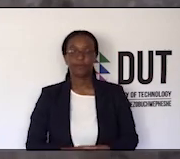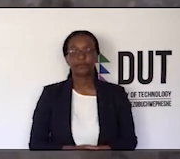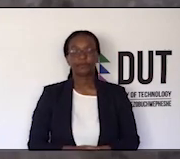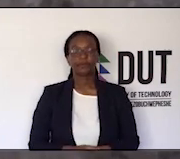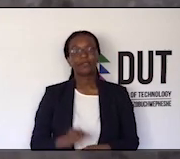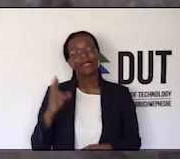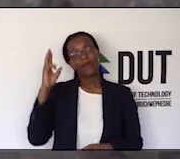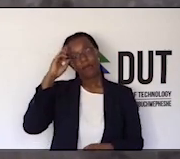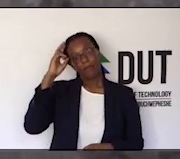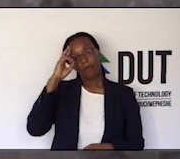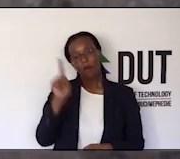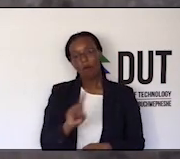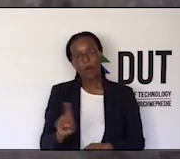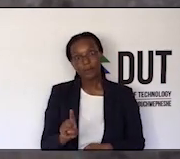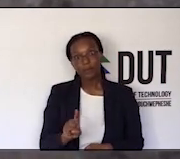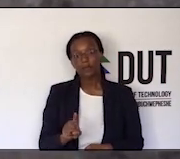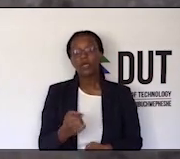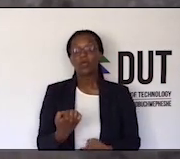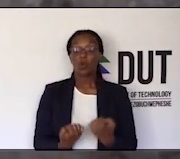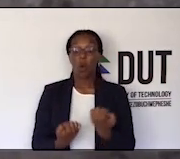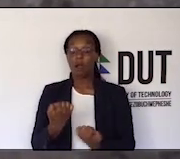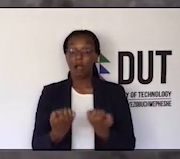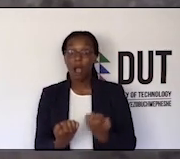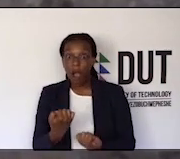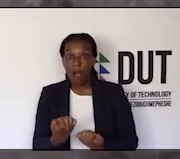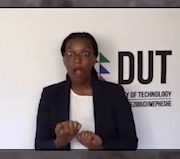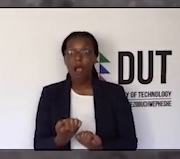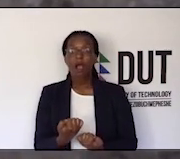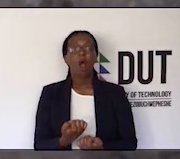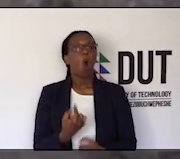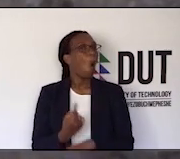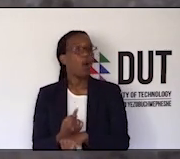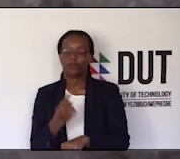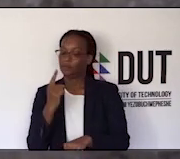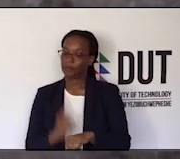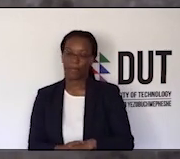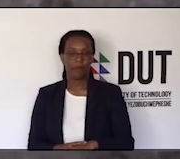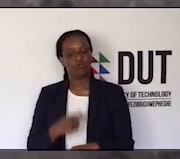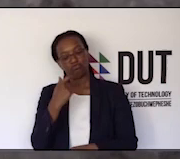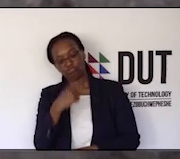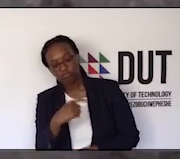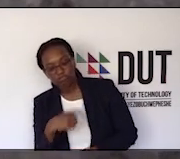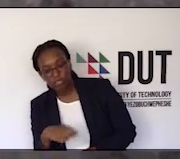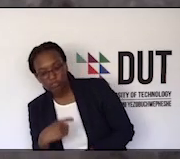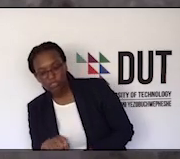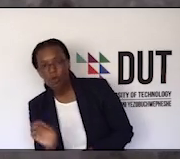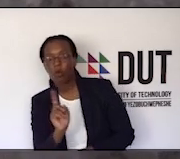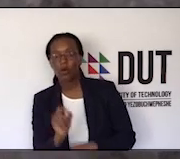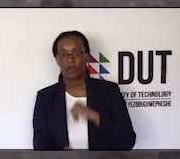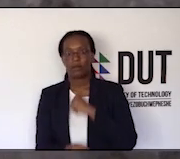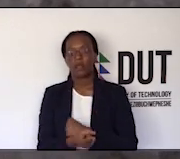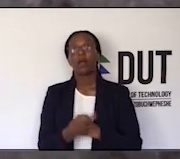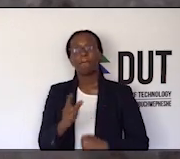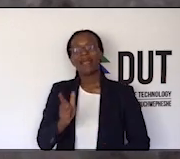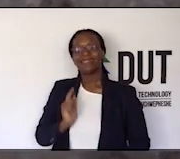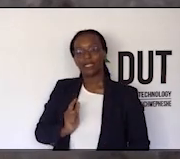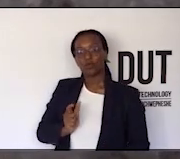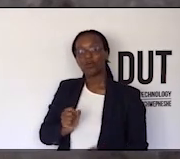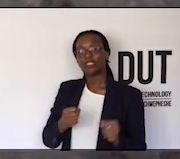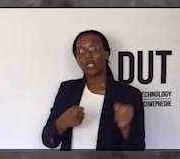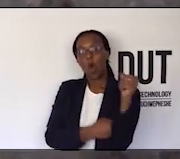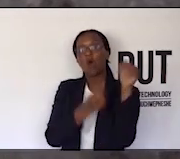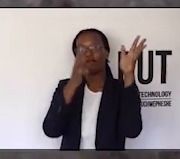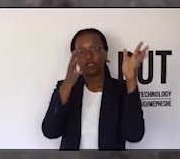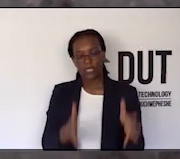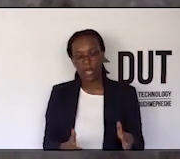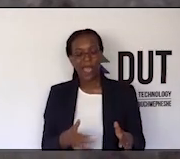Remember that your vehicle will be subjected to a search by security officers at any